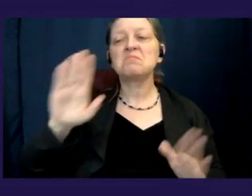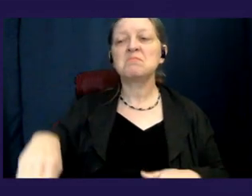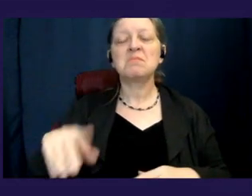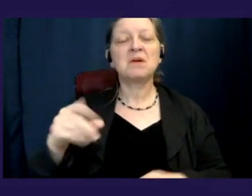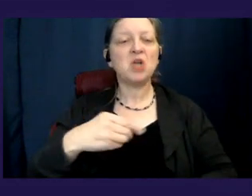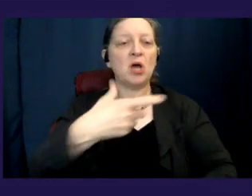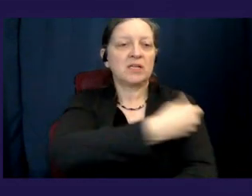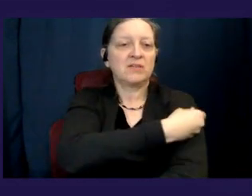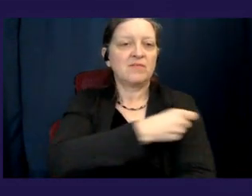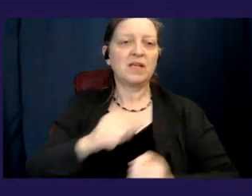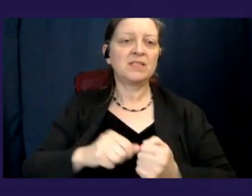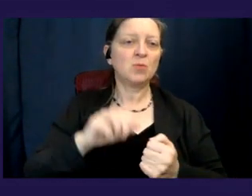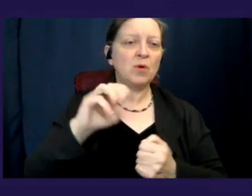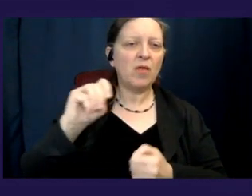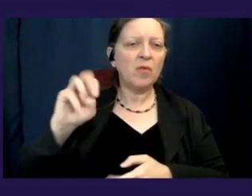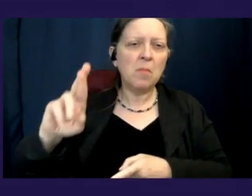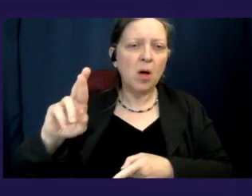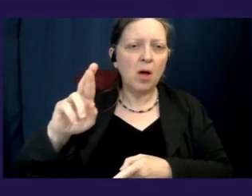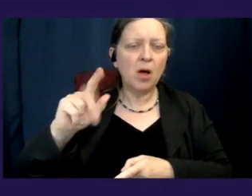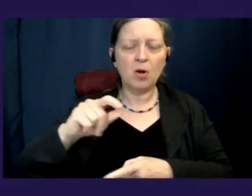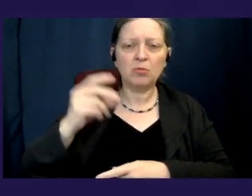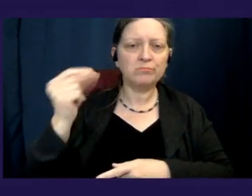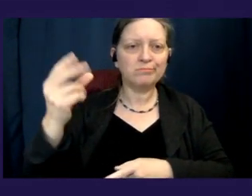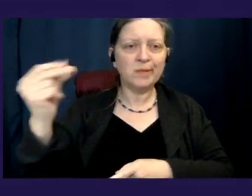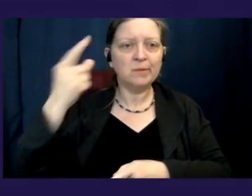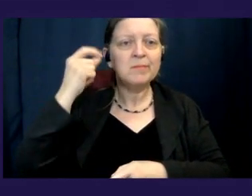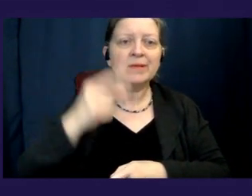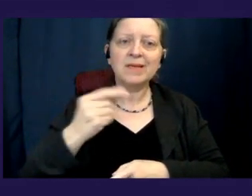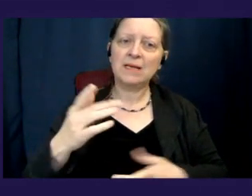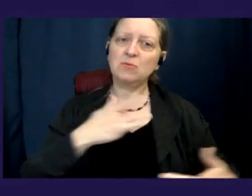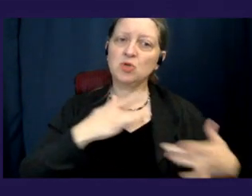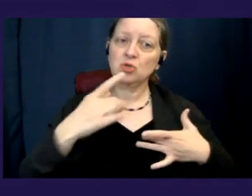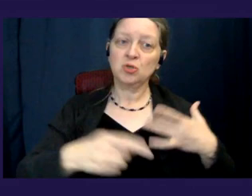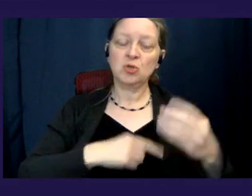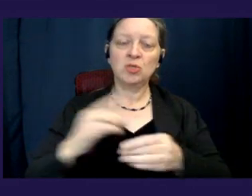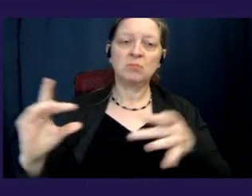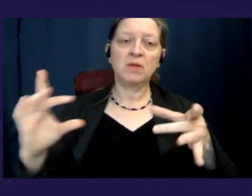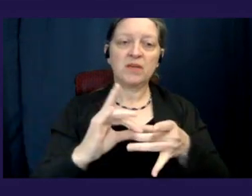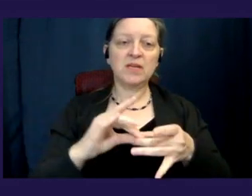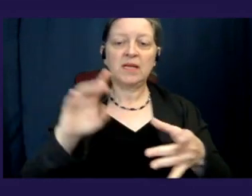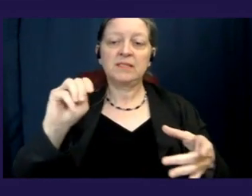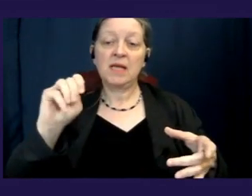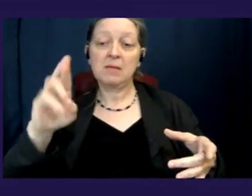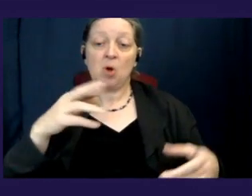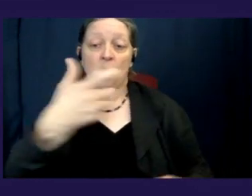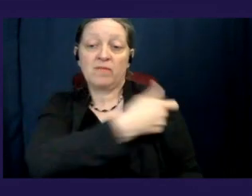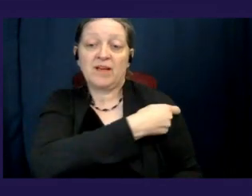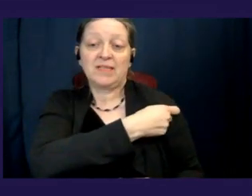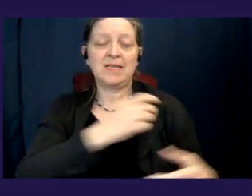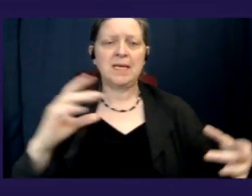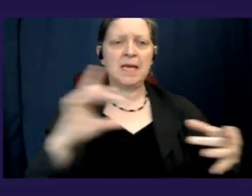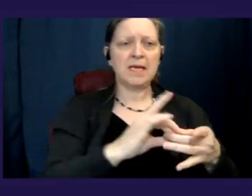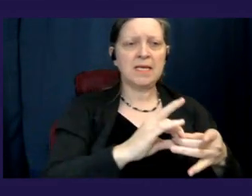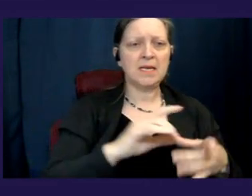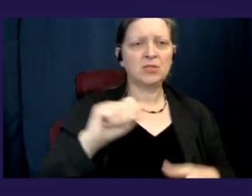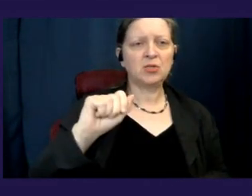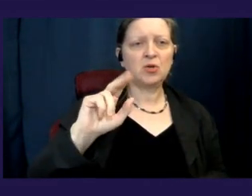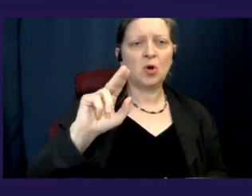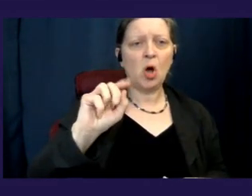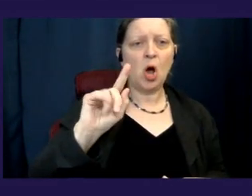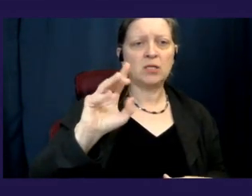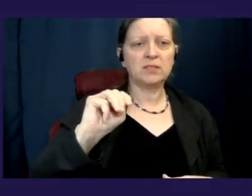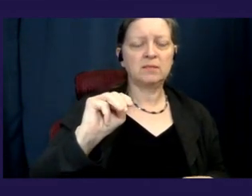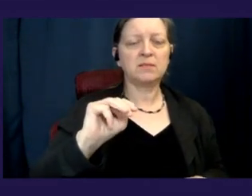concerned about the connection with the MMR vaccine and autism. While the COVID-19 pandemic and our measles outbreak are just